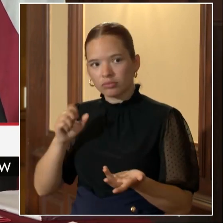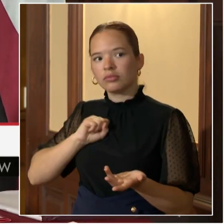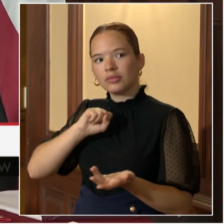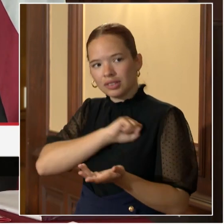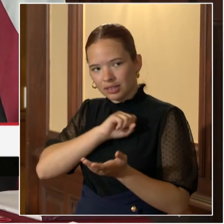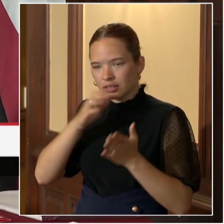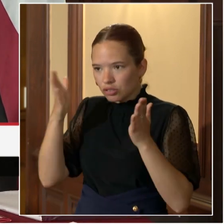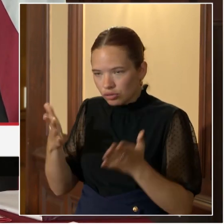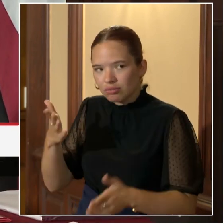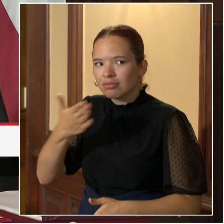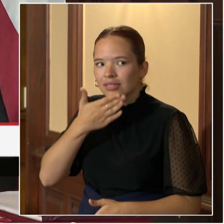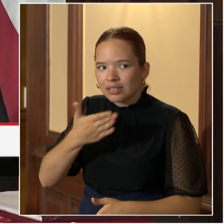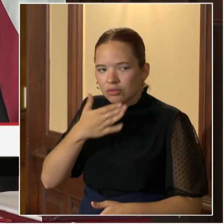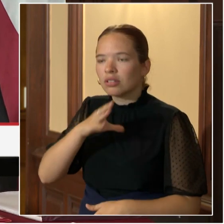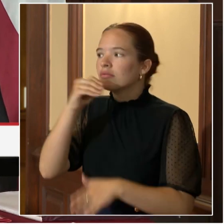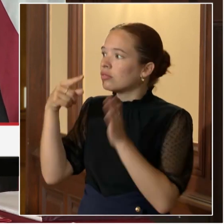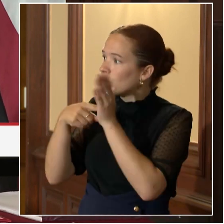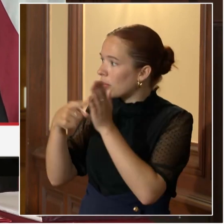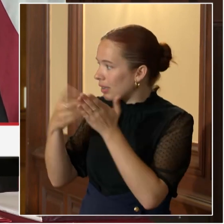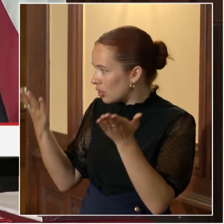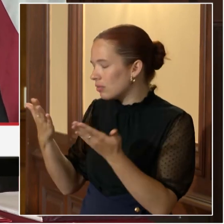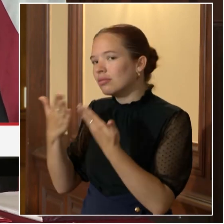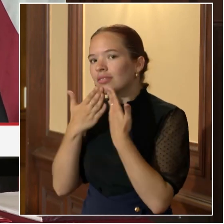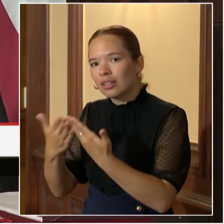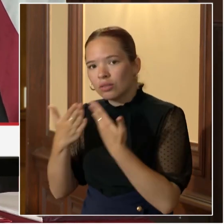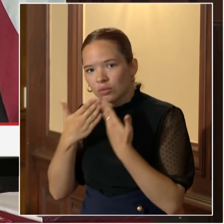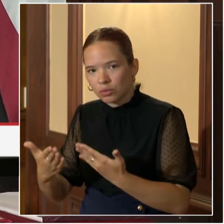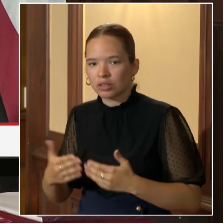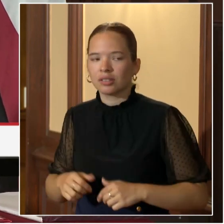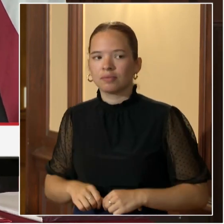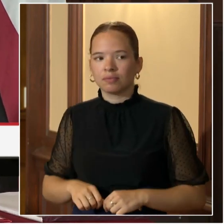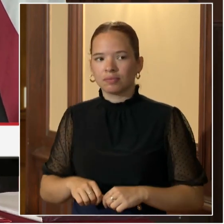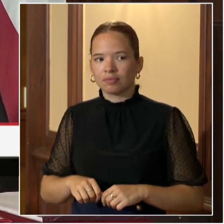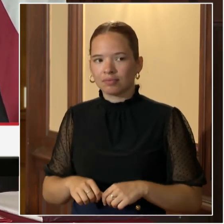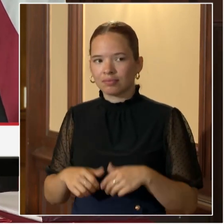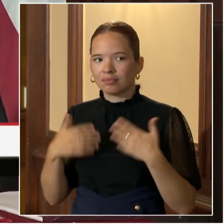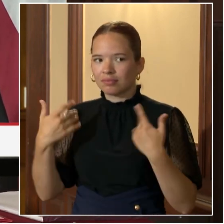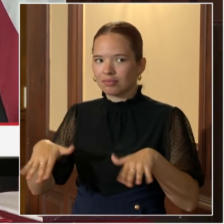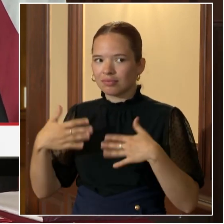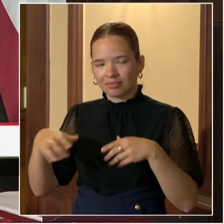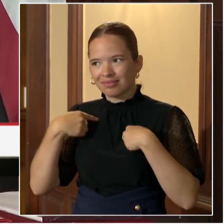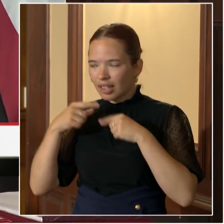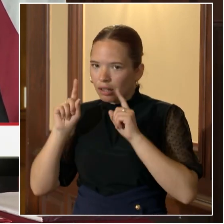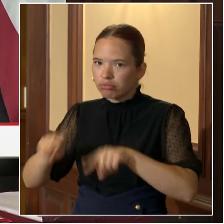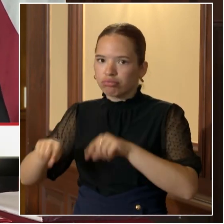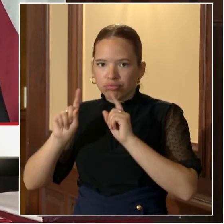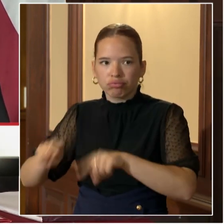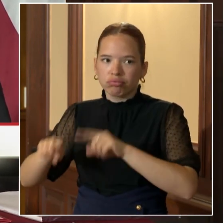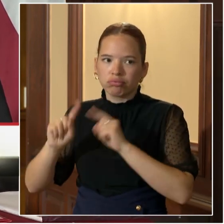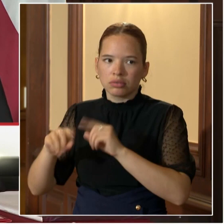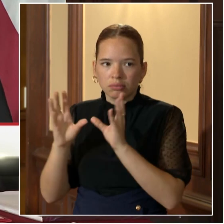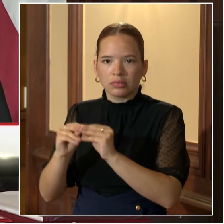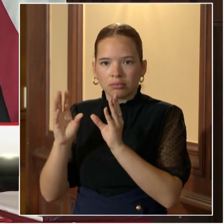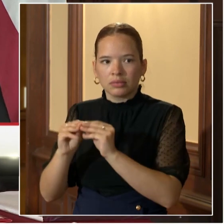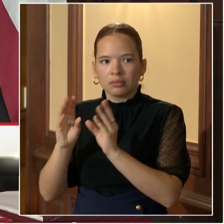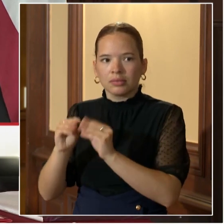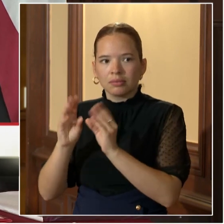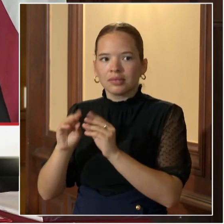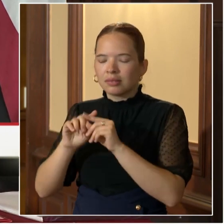I usually don't have much in the way of remarks at these meetings, but I do want to say this. The idea behind the Statehood